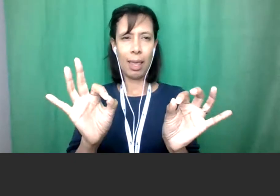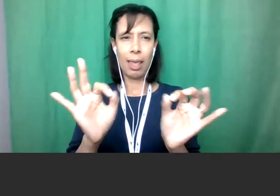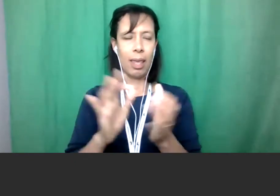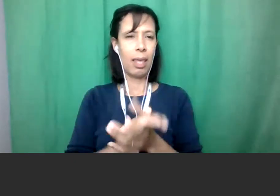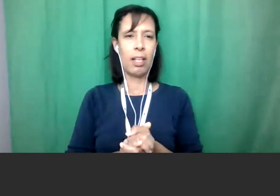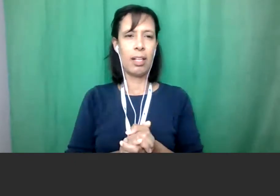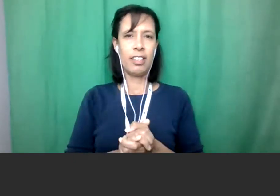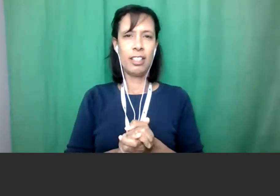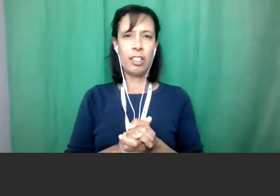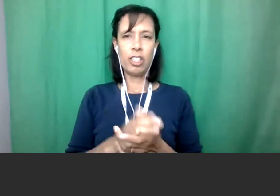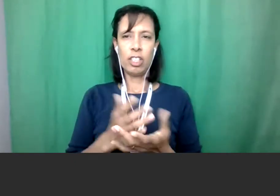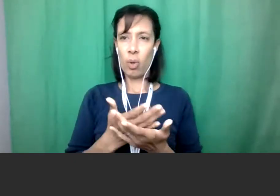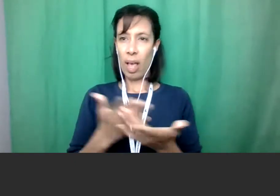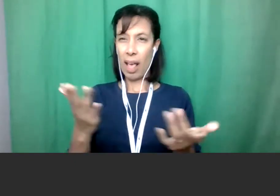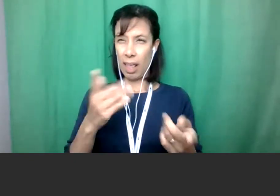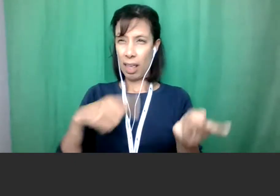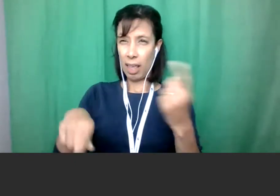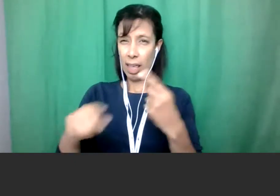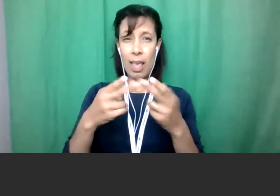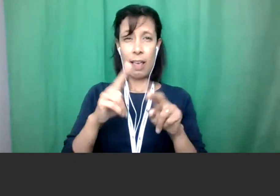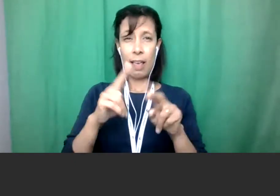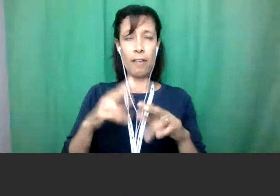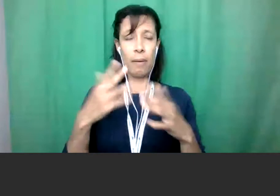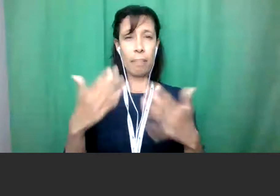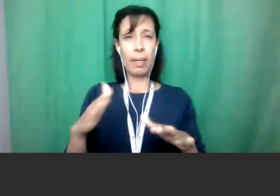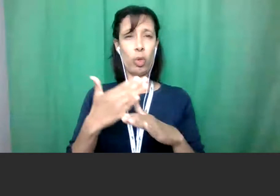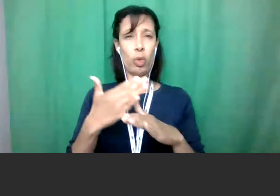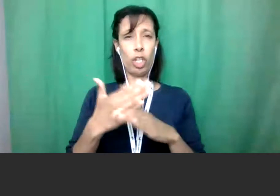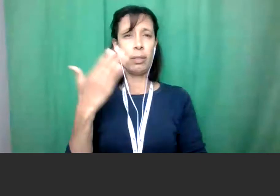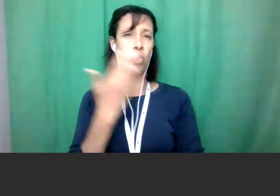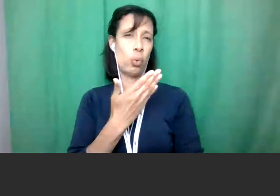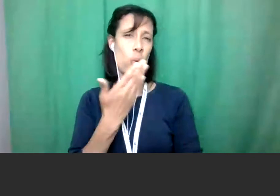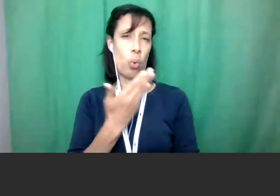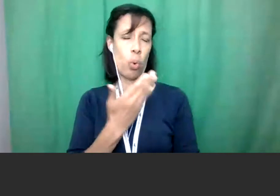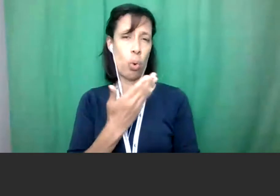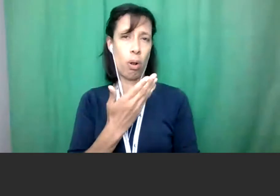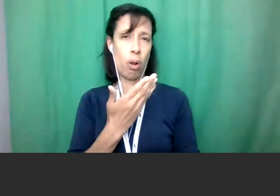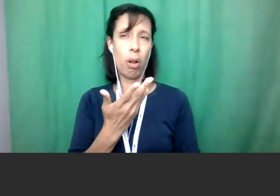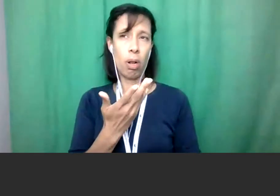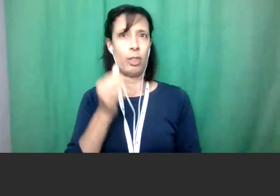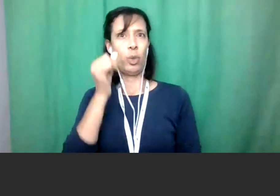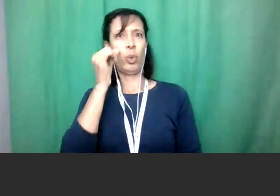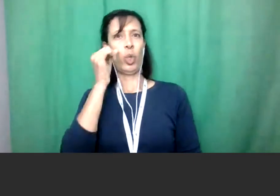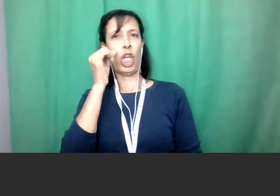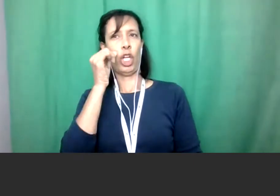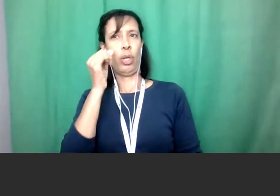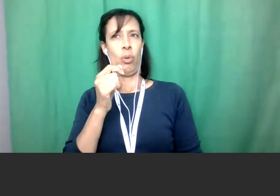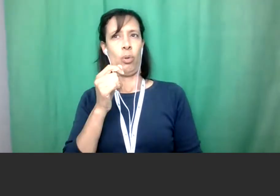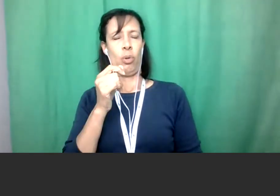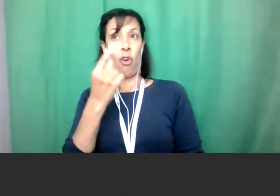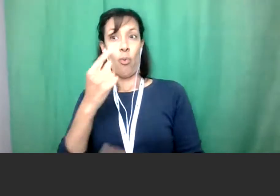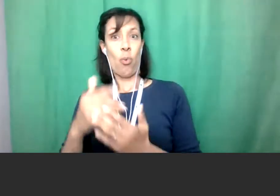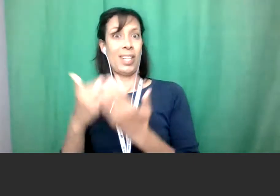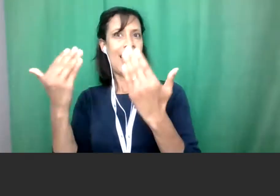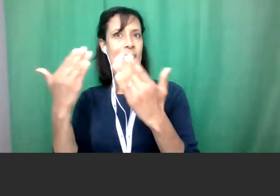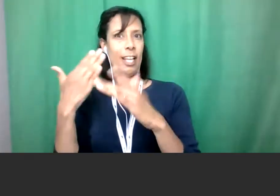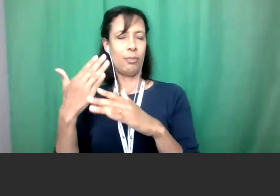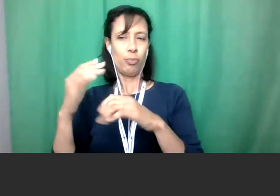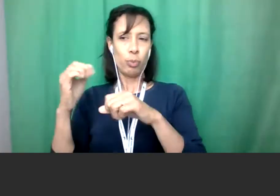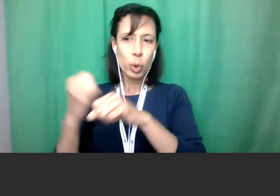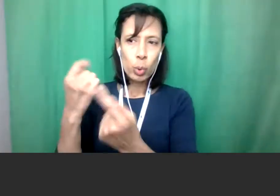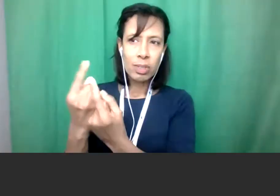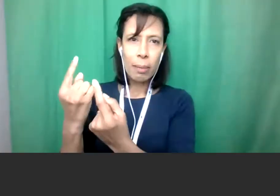in schools, you know that you can do something on one day and it kind of works kind of pretty well, and